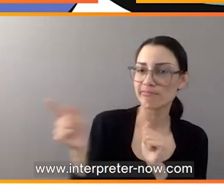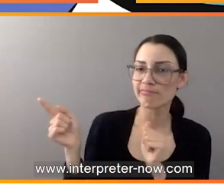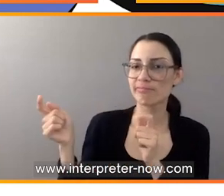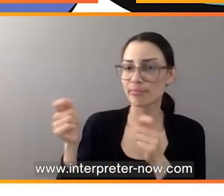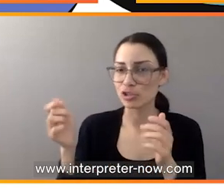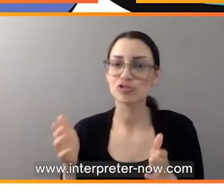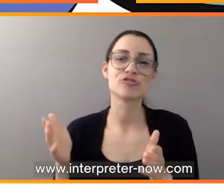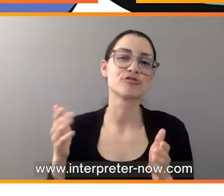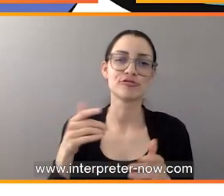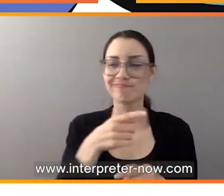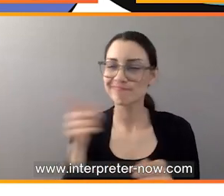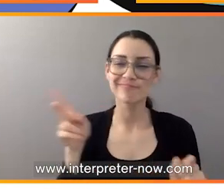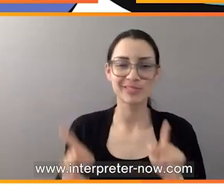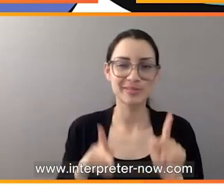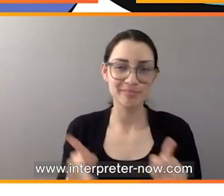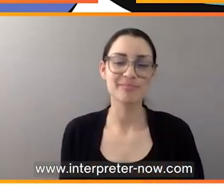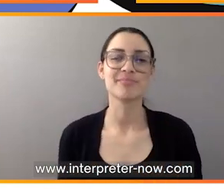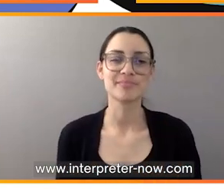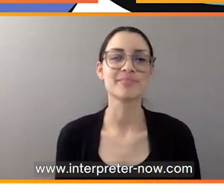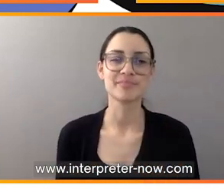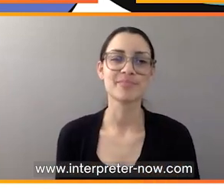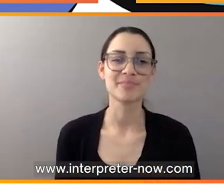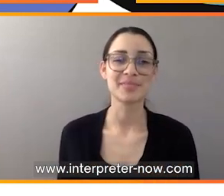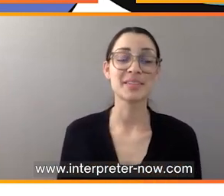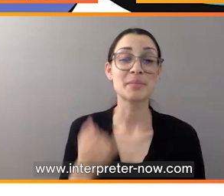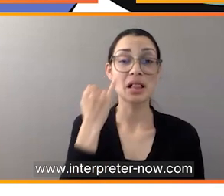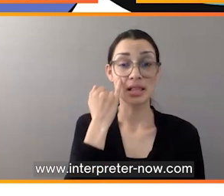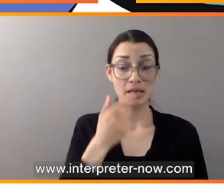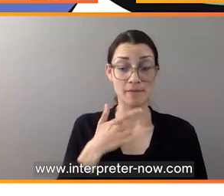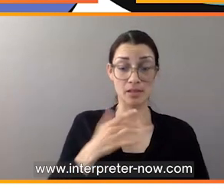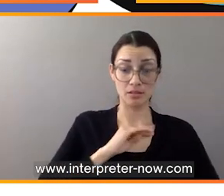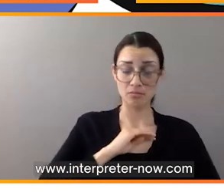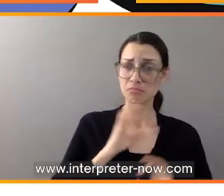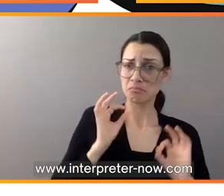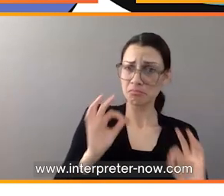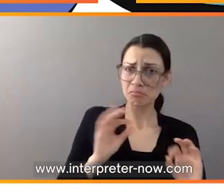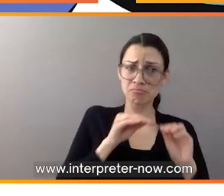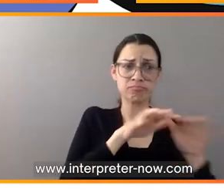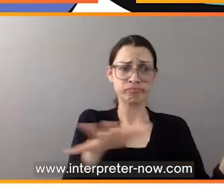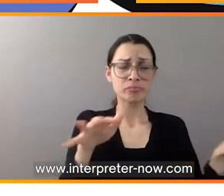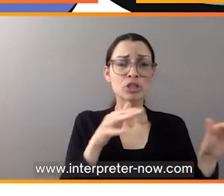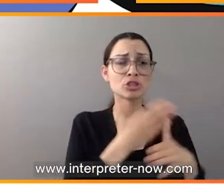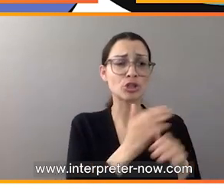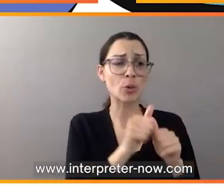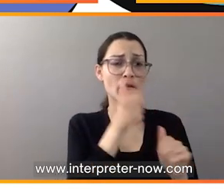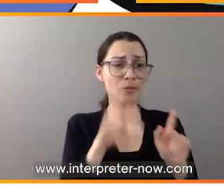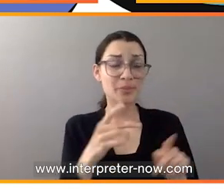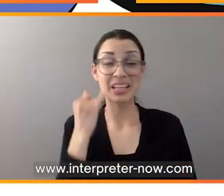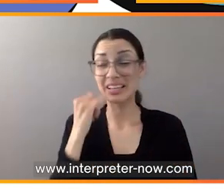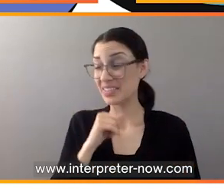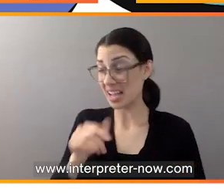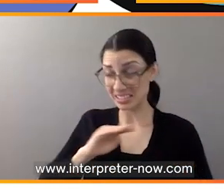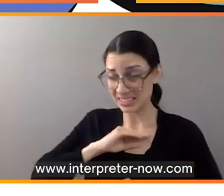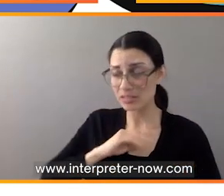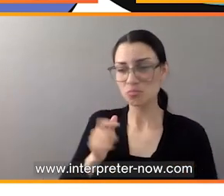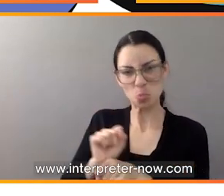help others do that, right? And if it's not, then solve for that. I love that. I love that. Yeah. Where can people learn more about